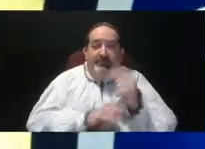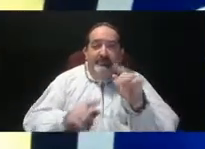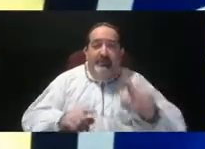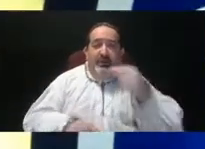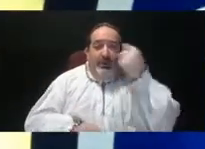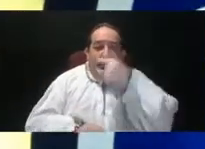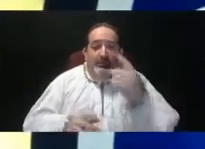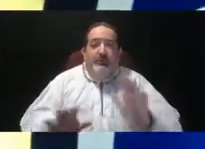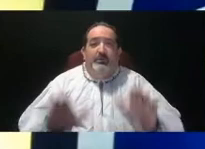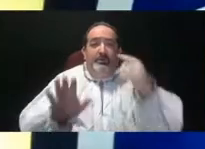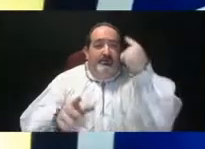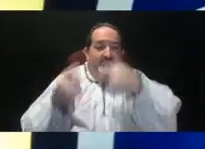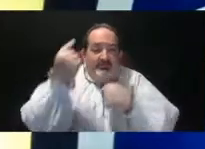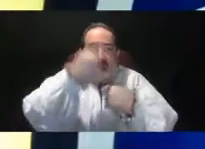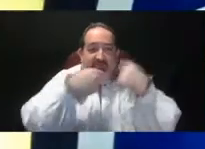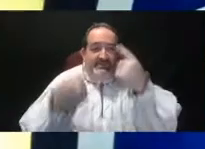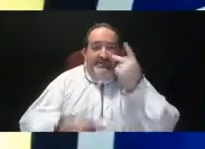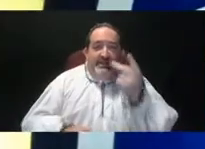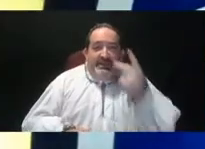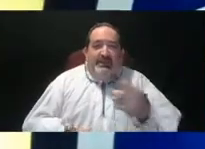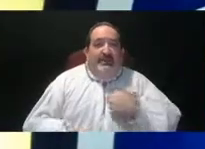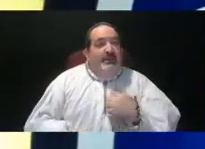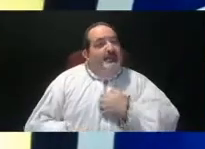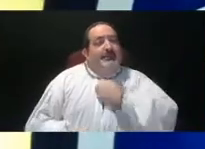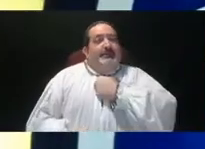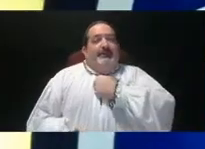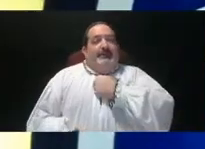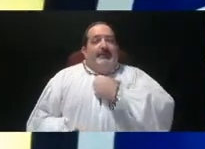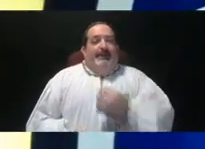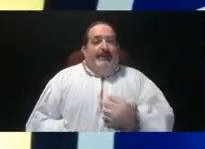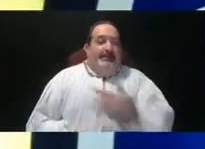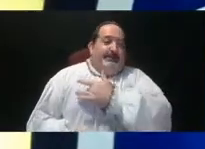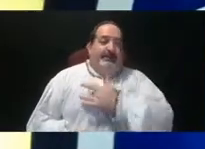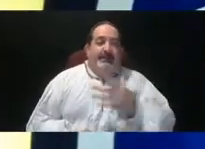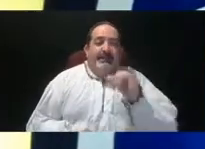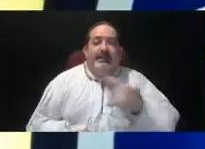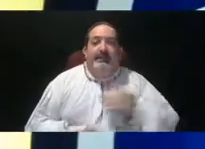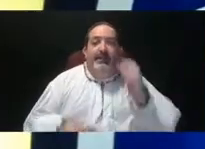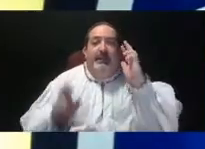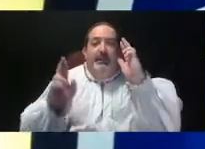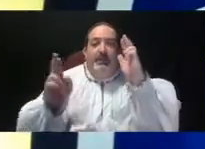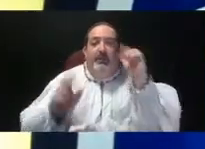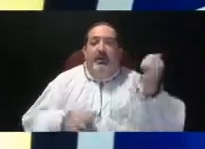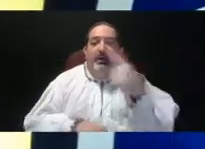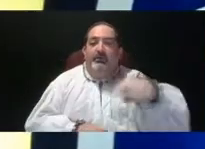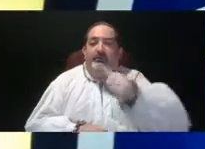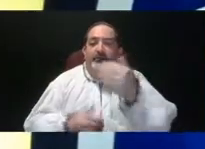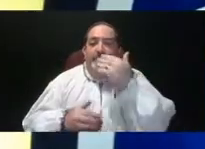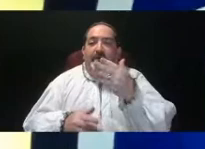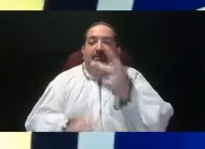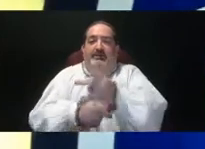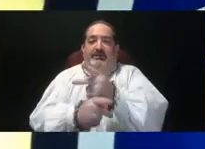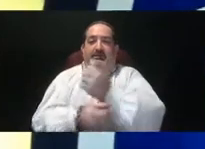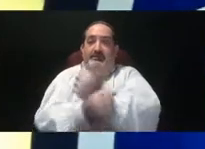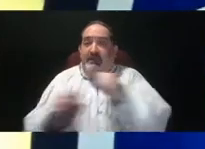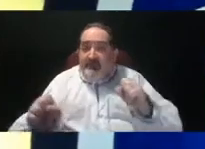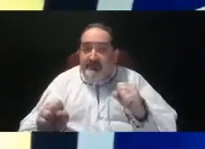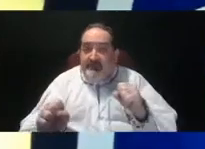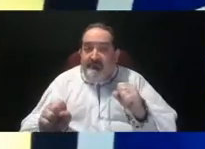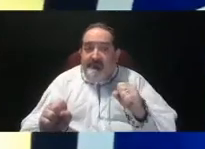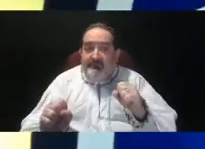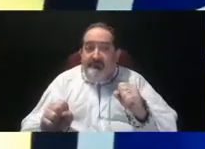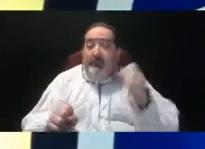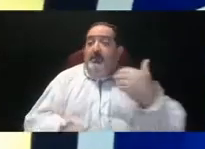faces, really makes me choke up. I hope everybody's well and keeping safe. Over to